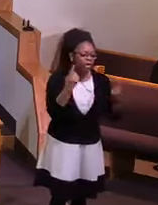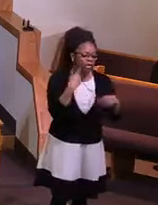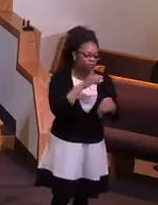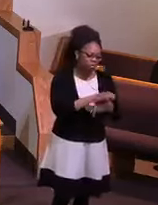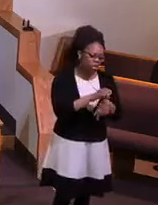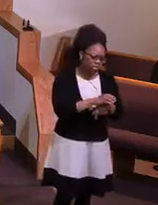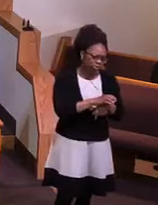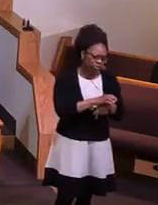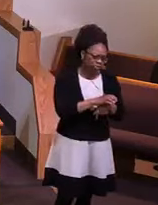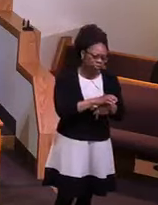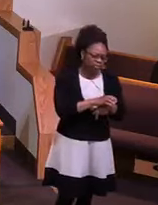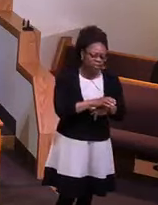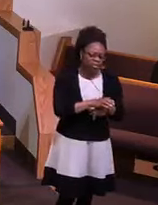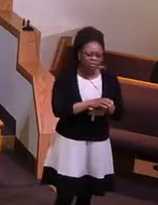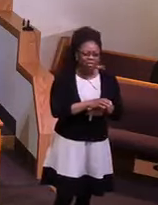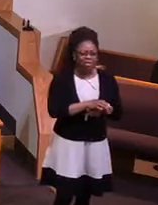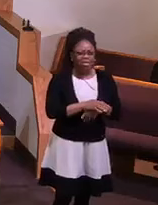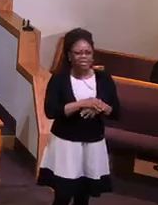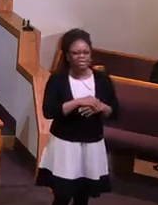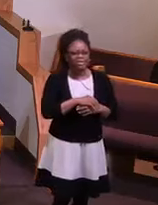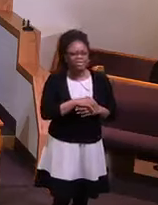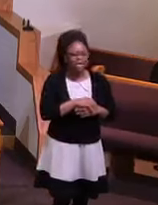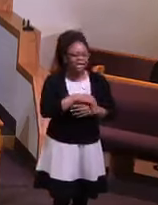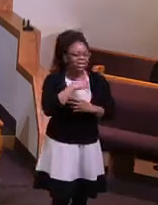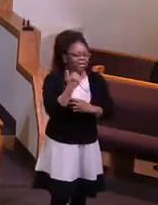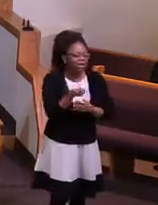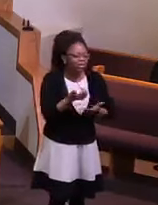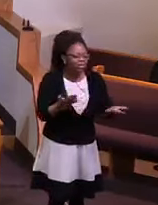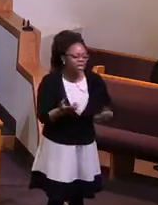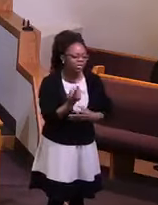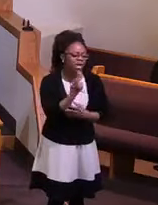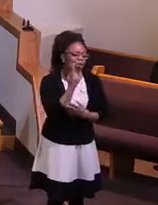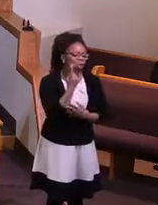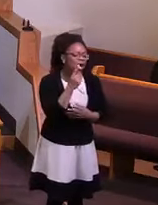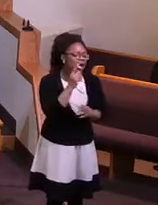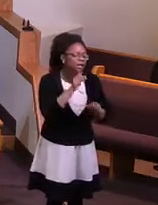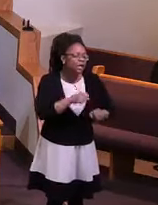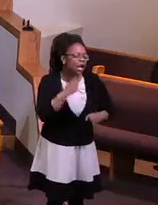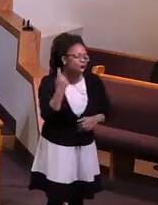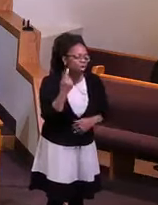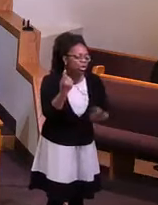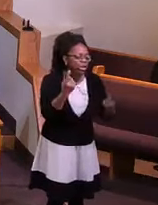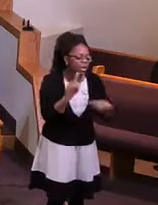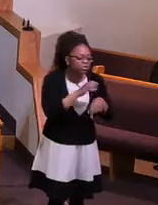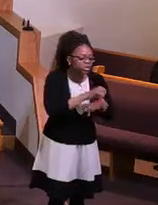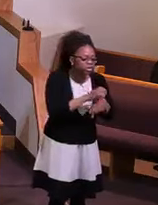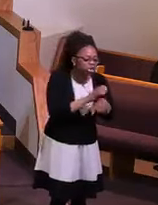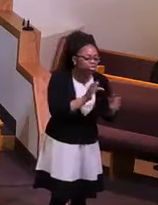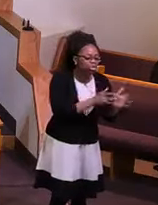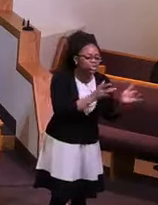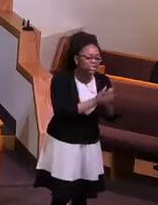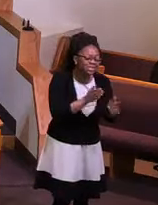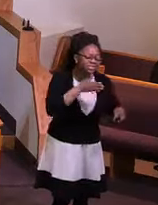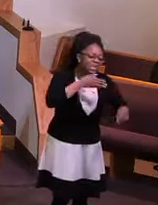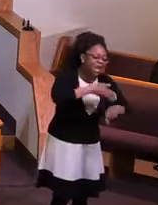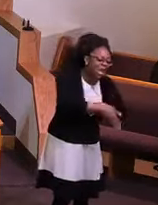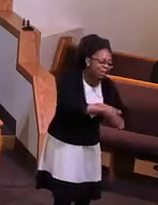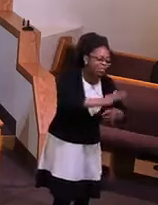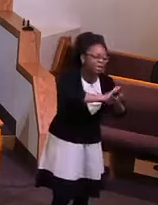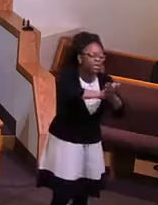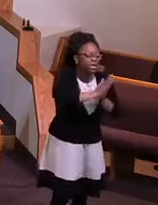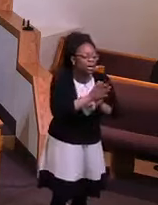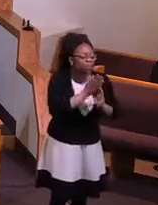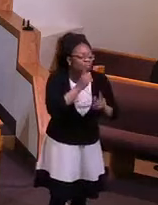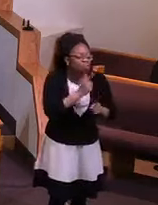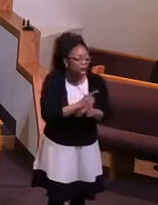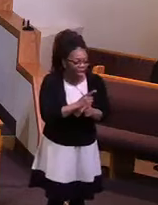There is this great misnomer that one can only come to church or to Jesus after they have straightened themselves